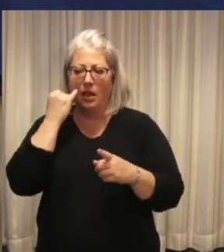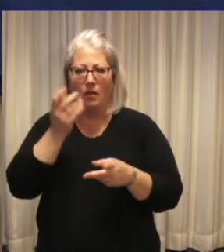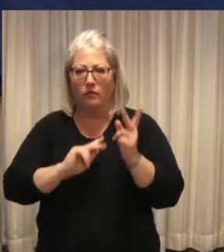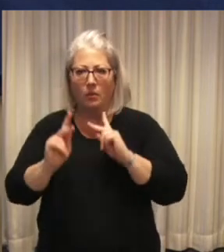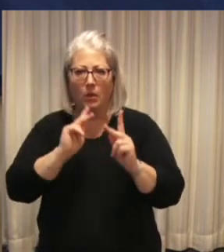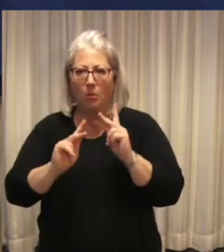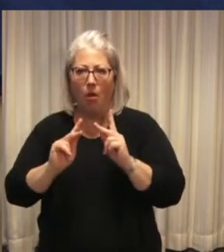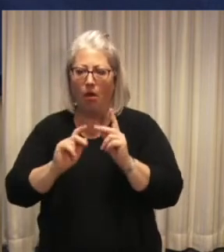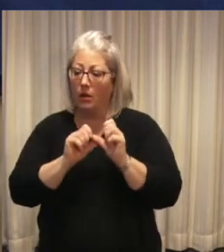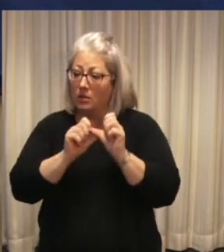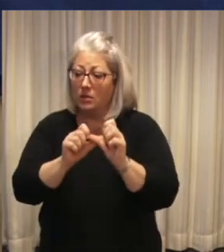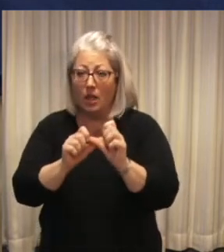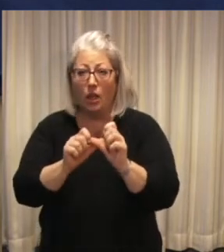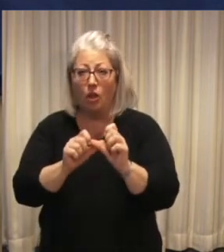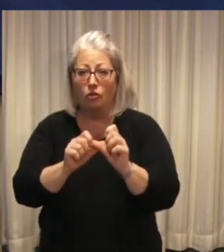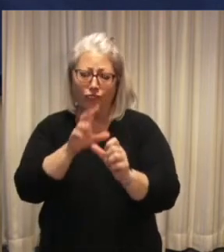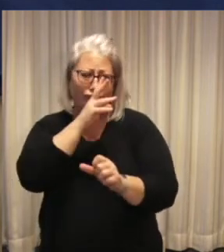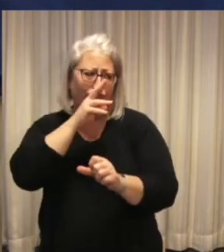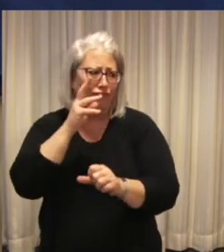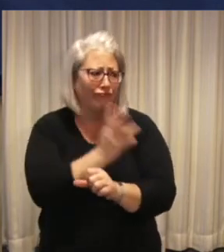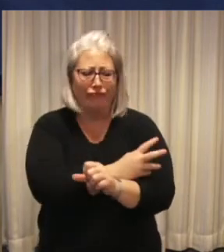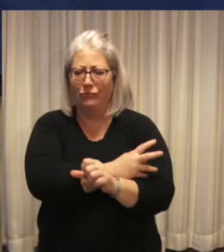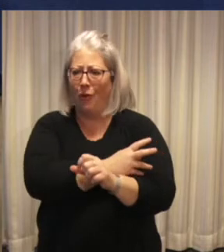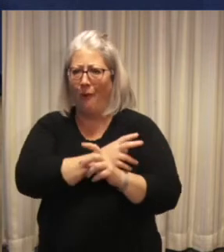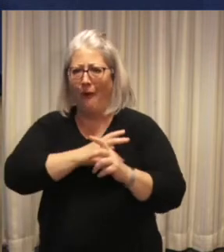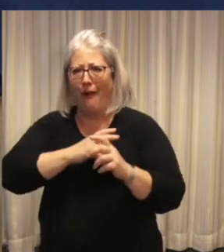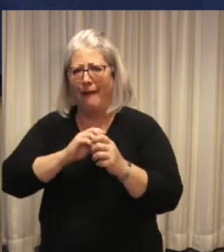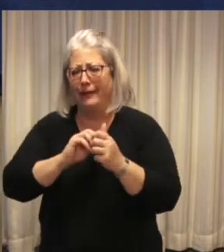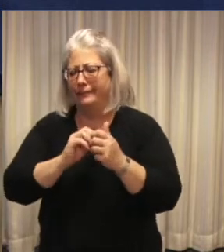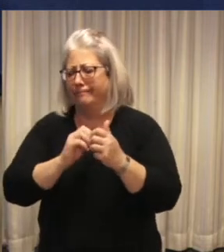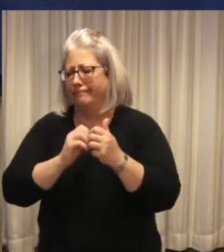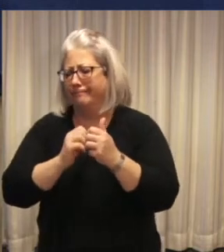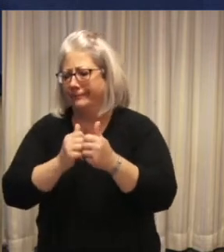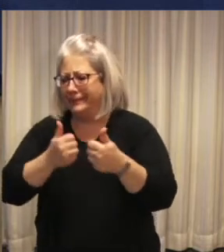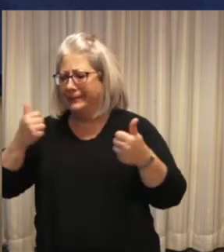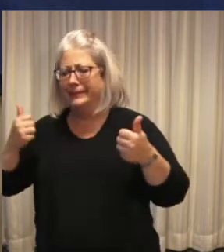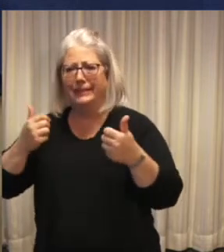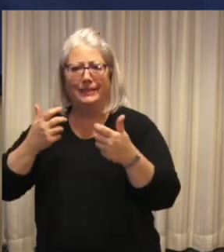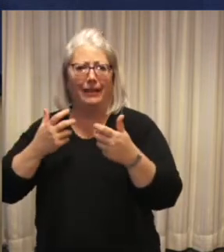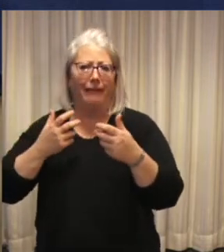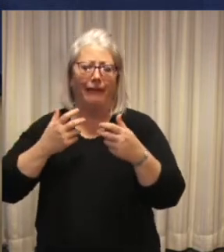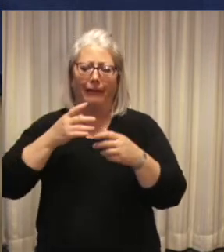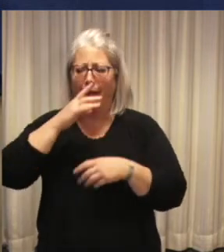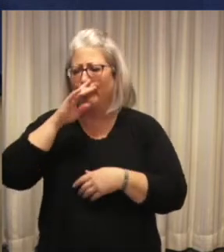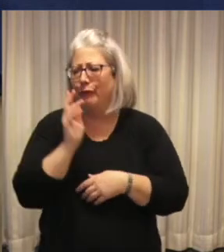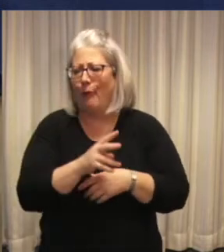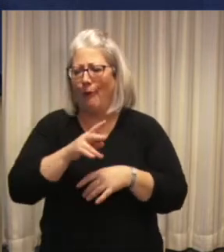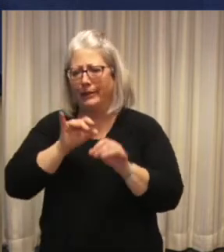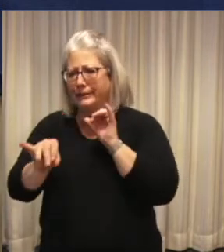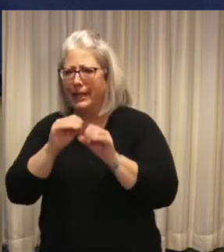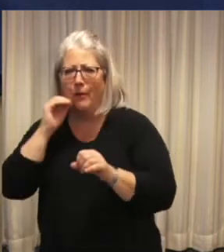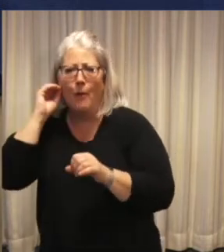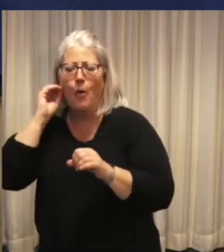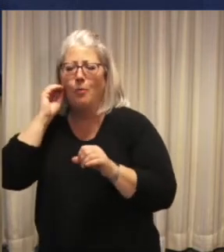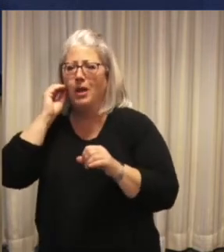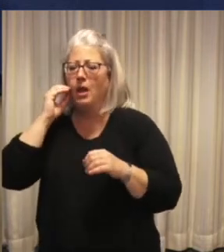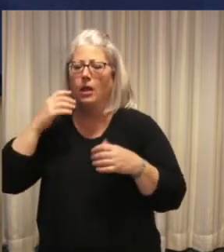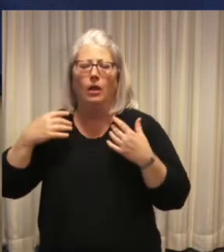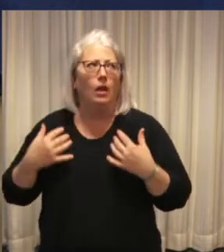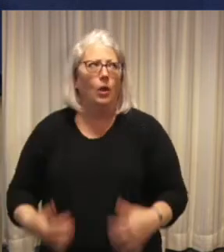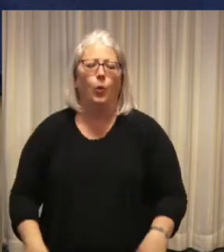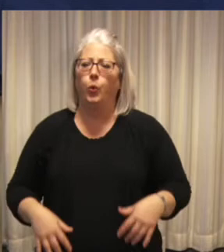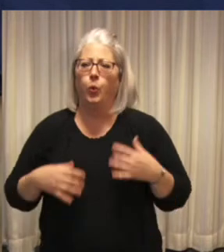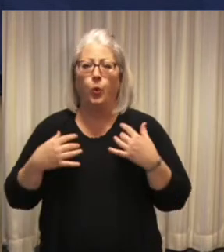not follow the social distancing and the stay at home, that will have a huge